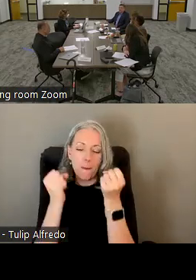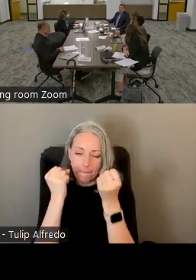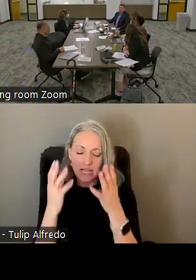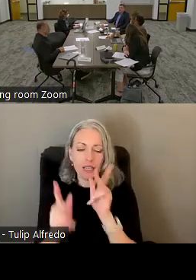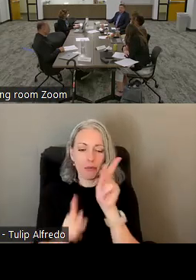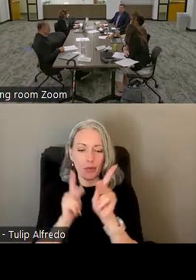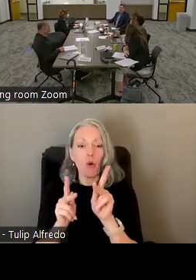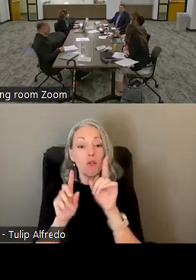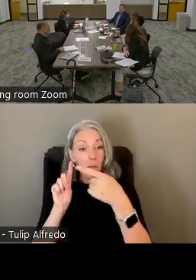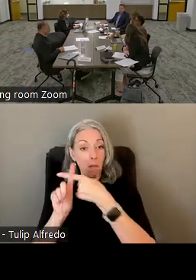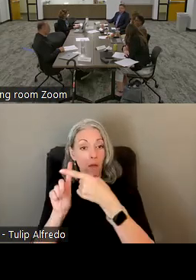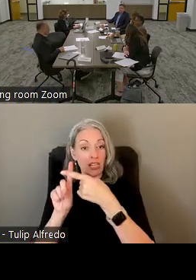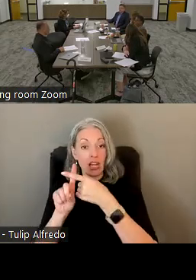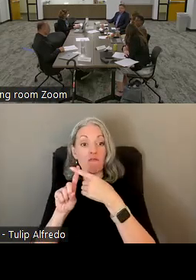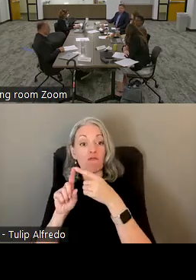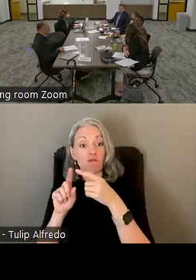hopefully it'll pass.